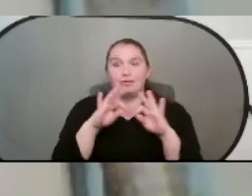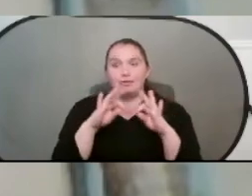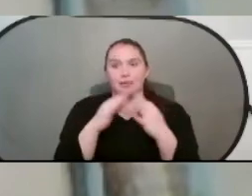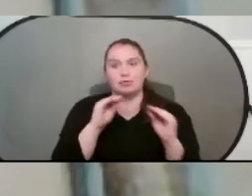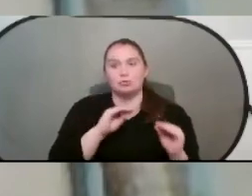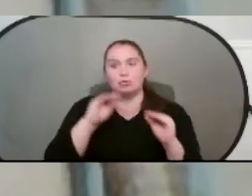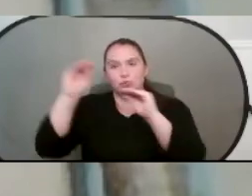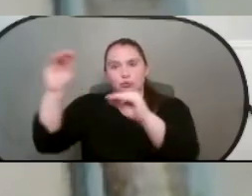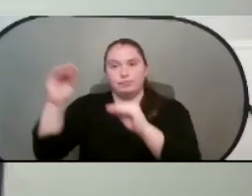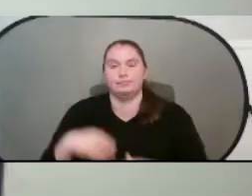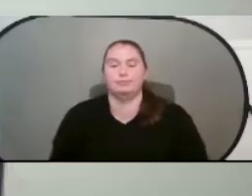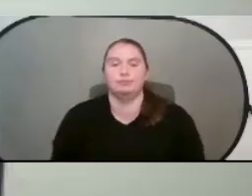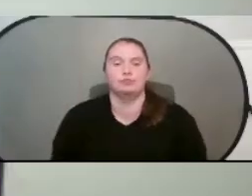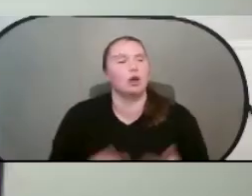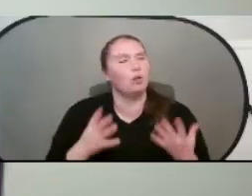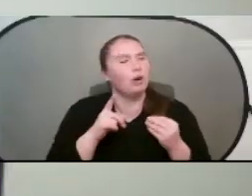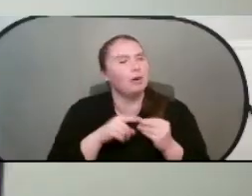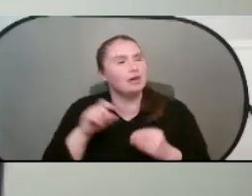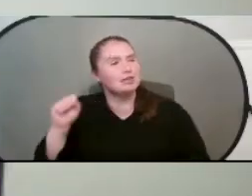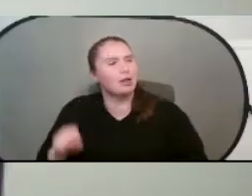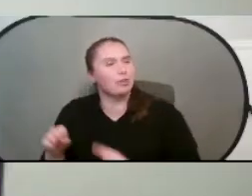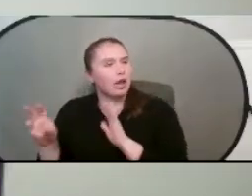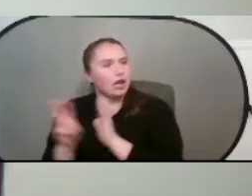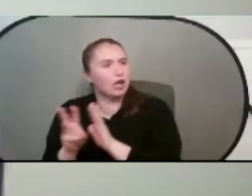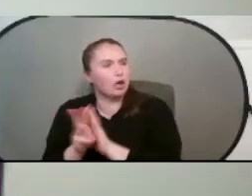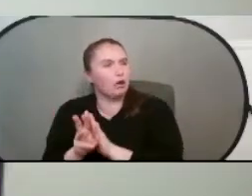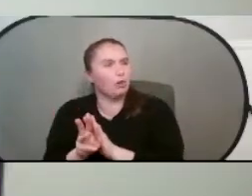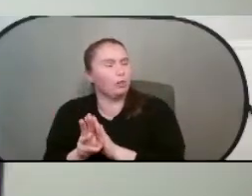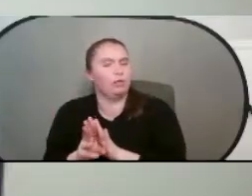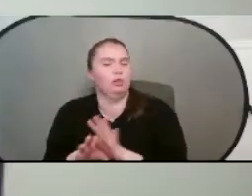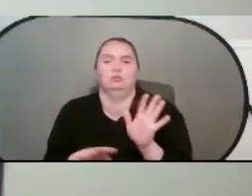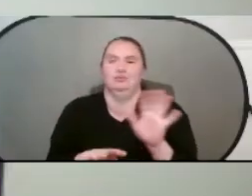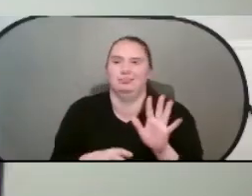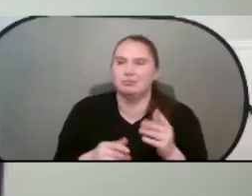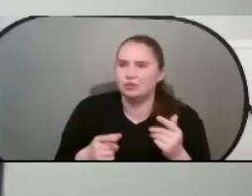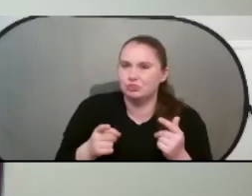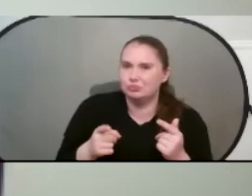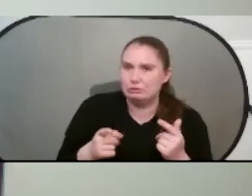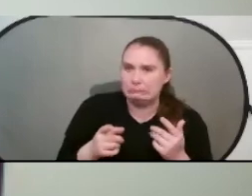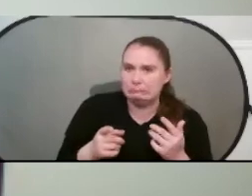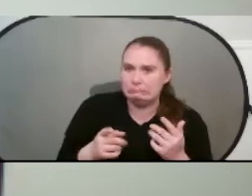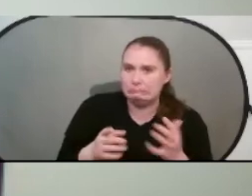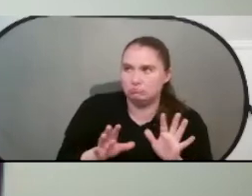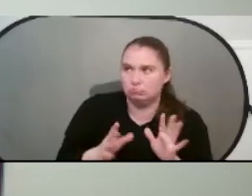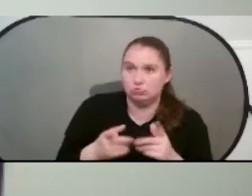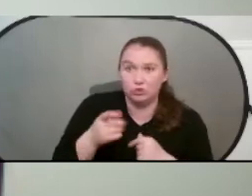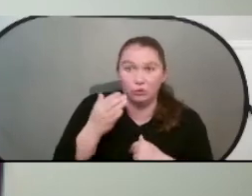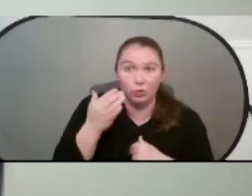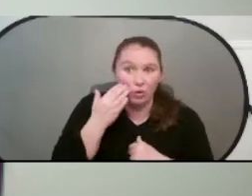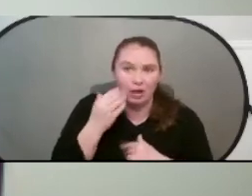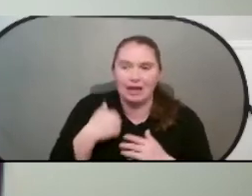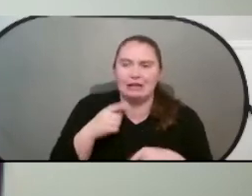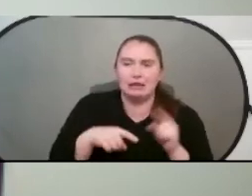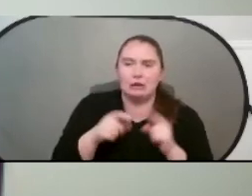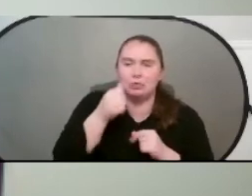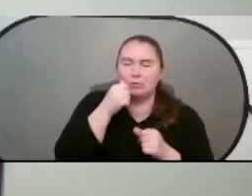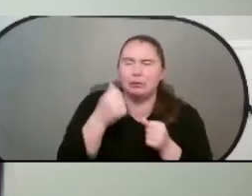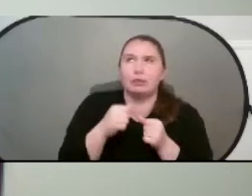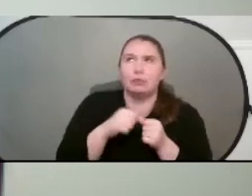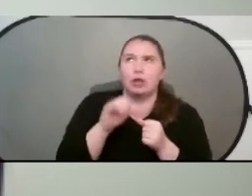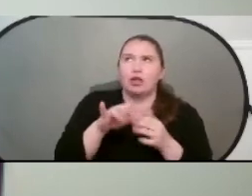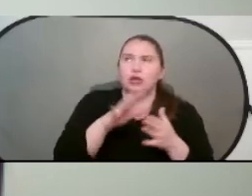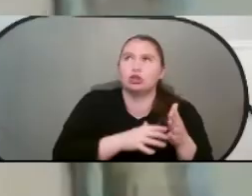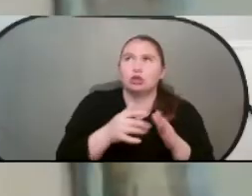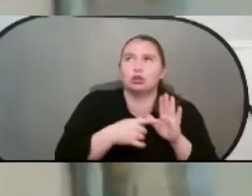moving. What about South Waco? Do you happen to know what the South Waco numbers are? can't remember what it was on that